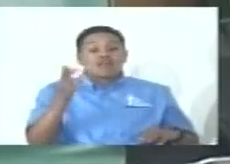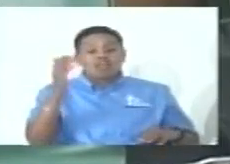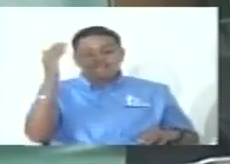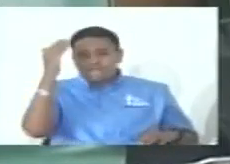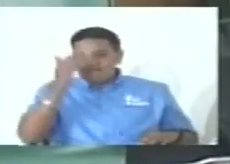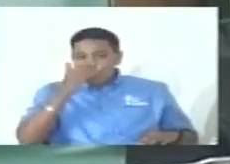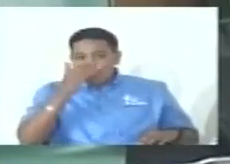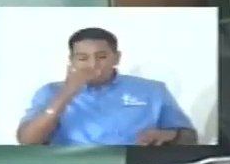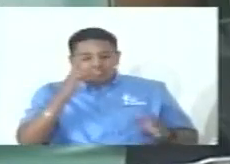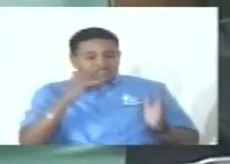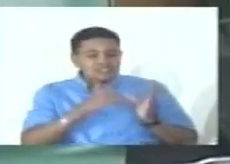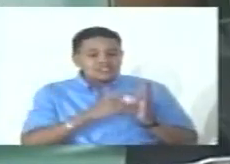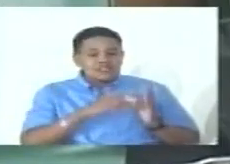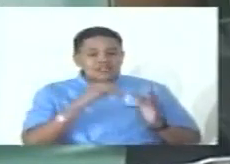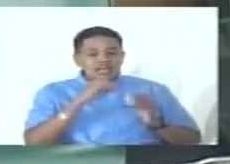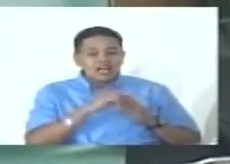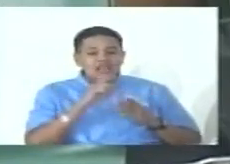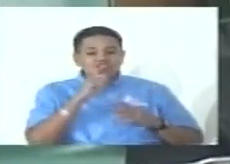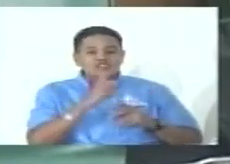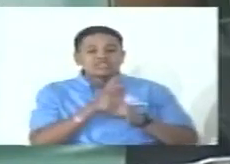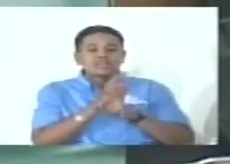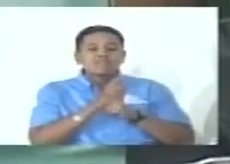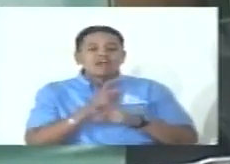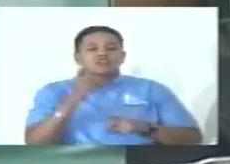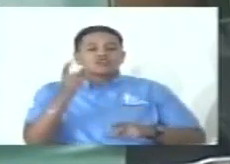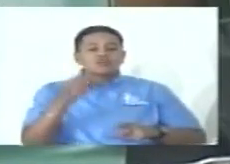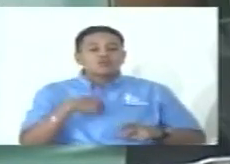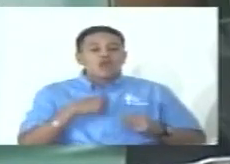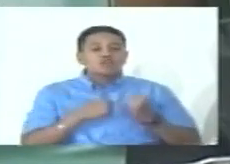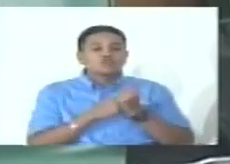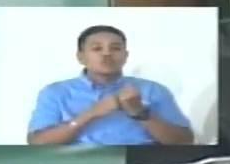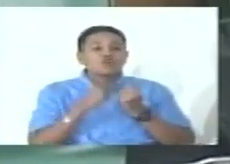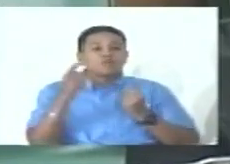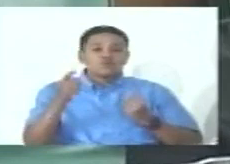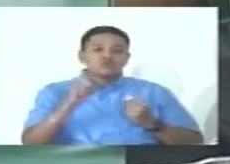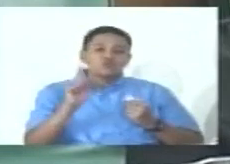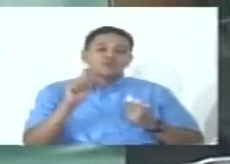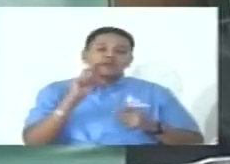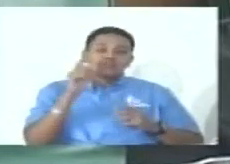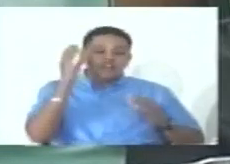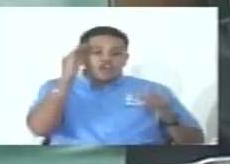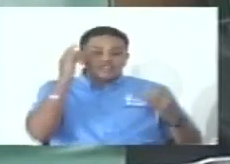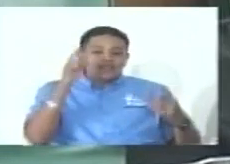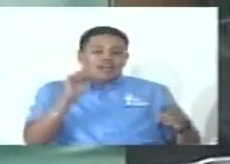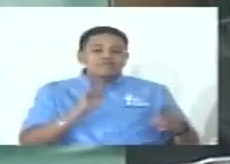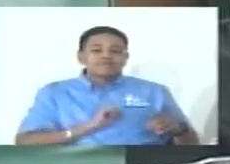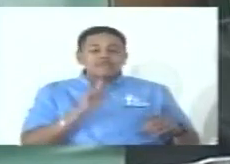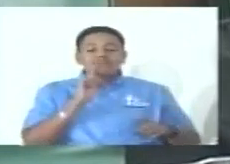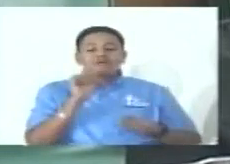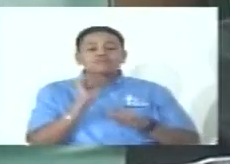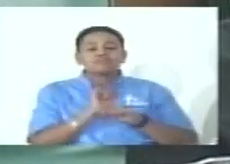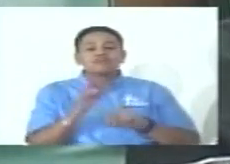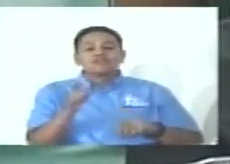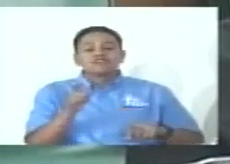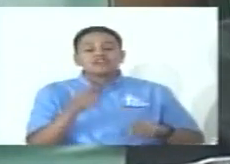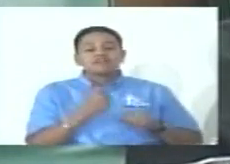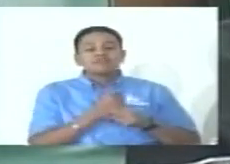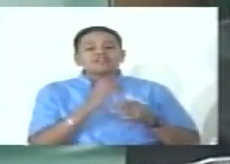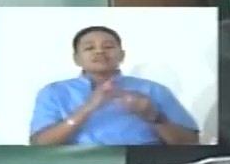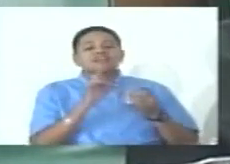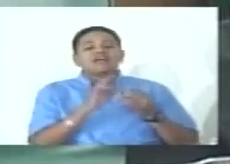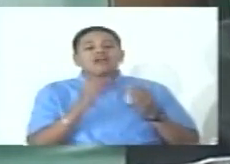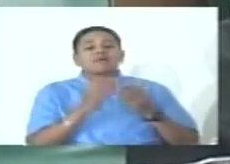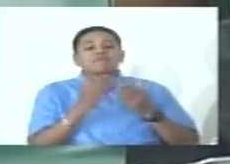and center in defending you where that is concerned. And I made sure I made the statement